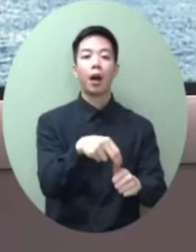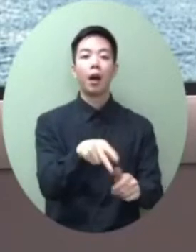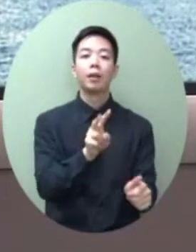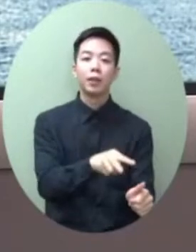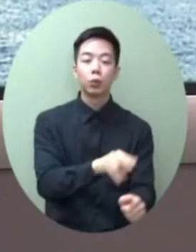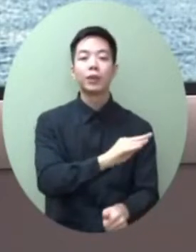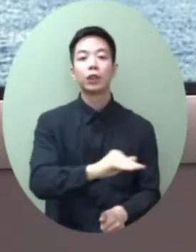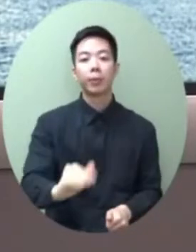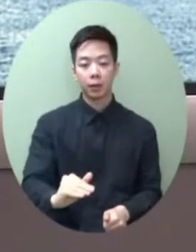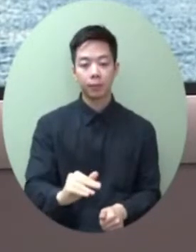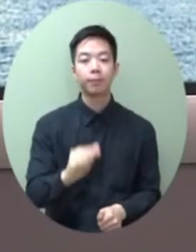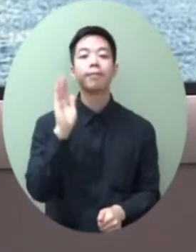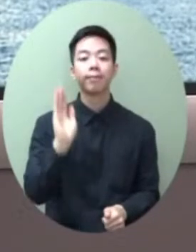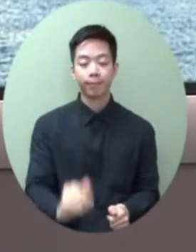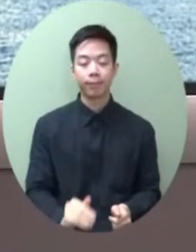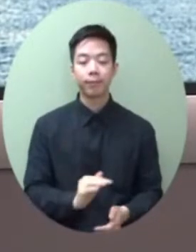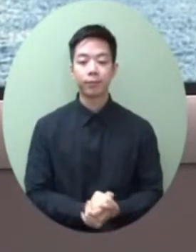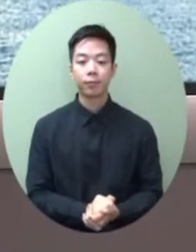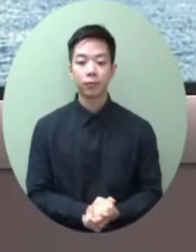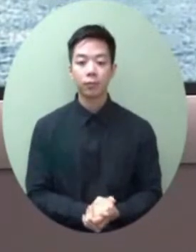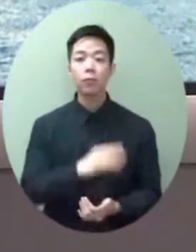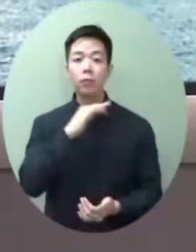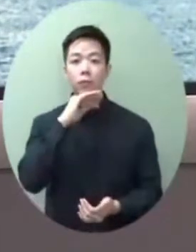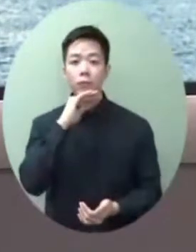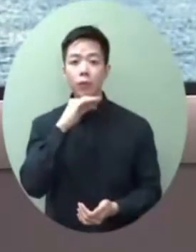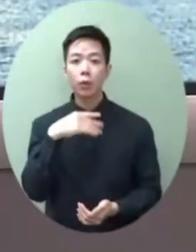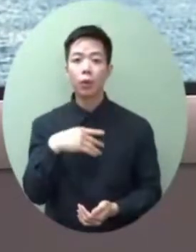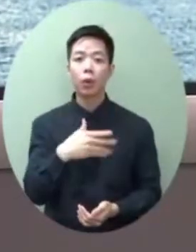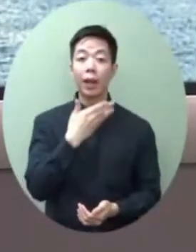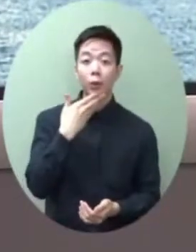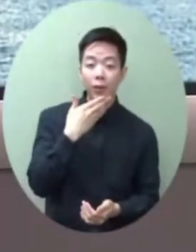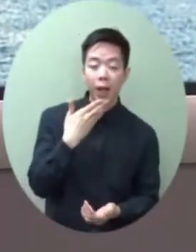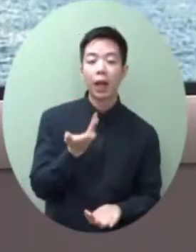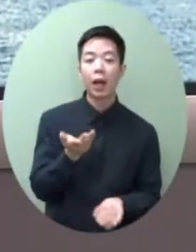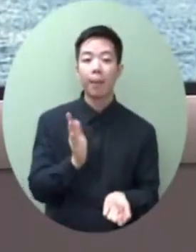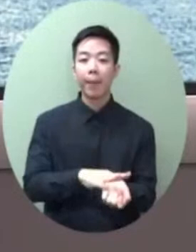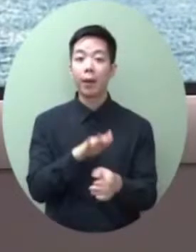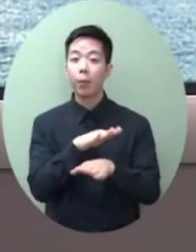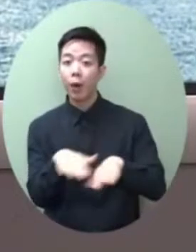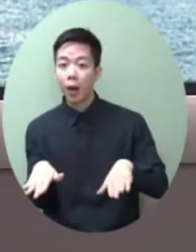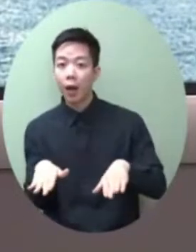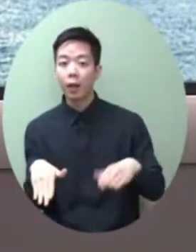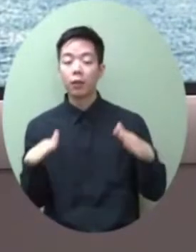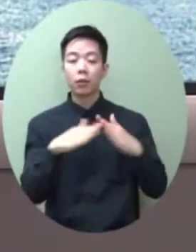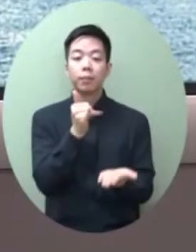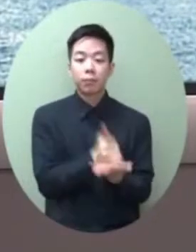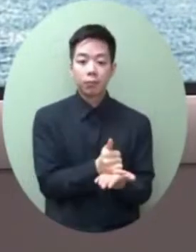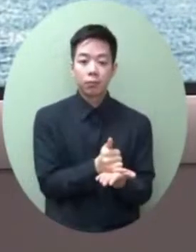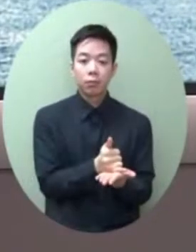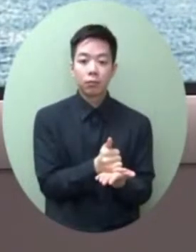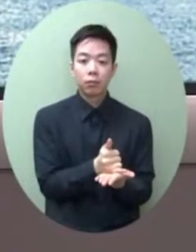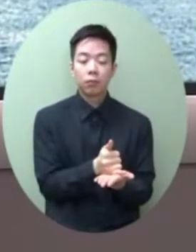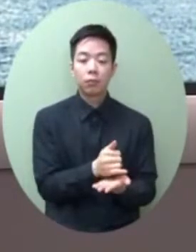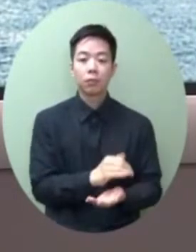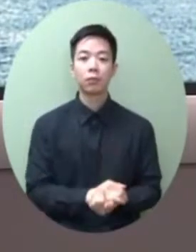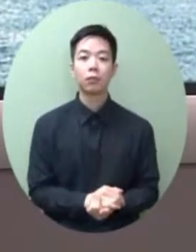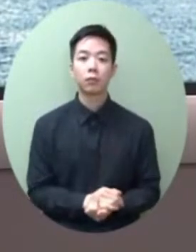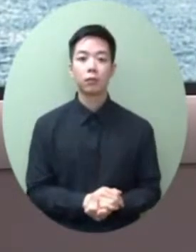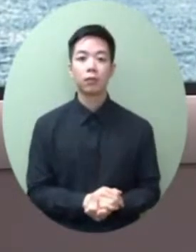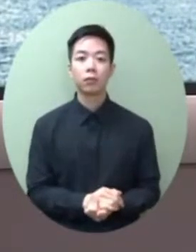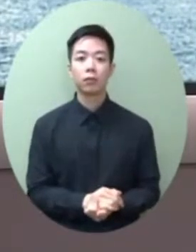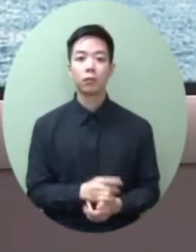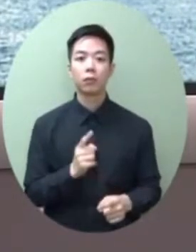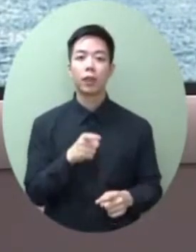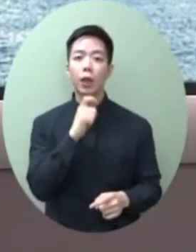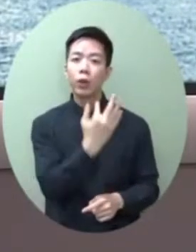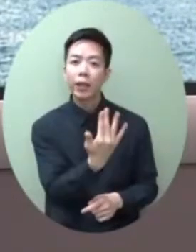more nurses and pediatric doctors to go there. For young patients in stable condition who are at